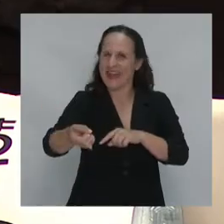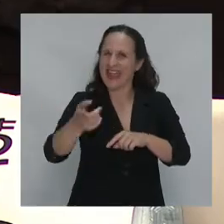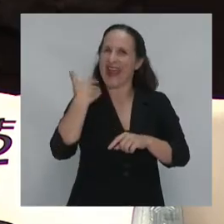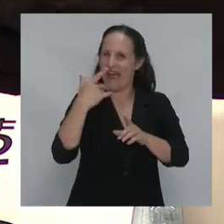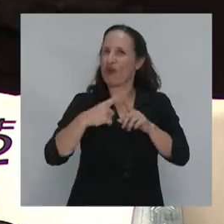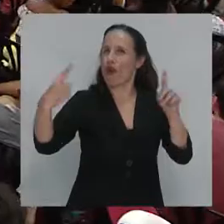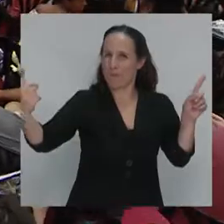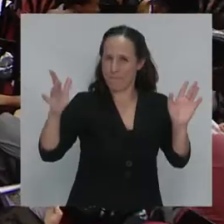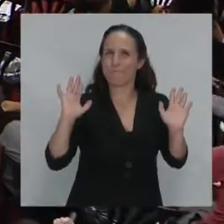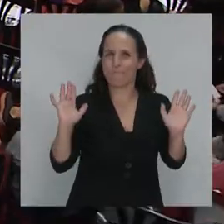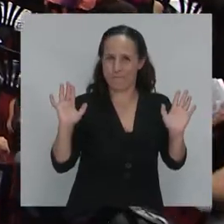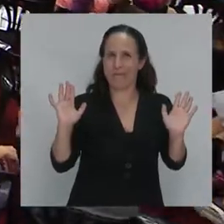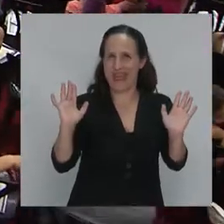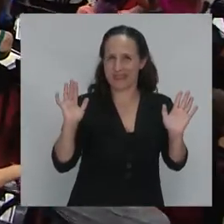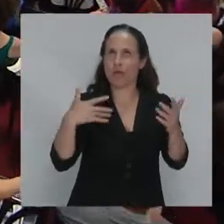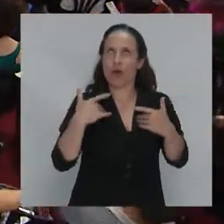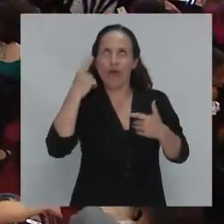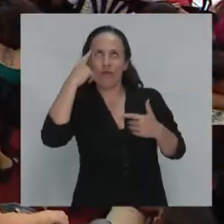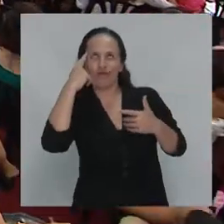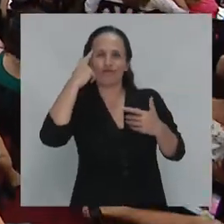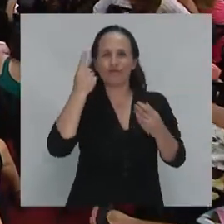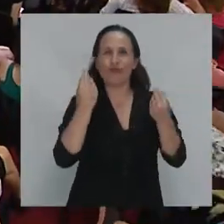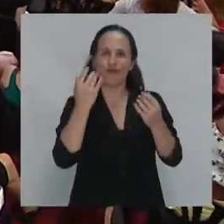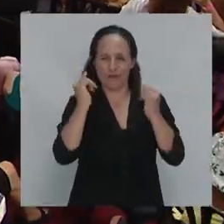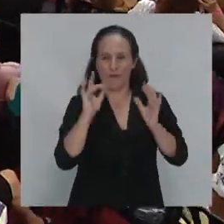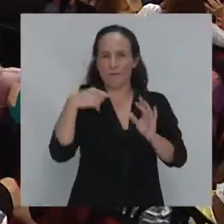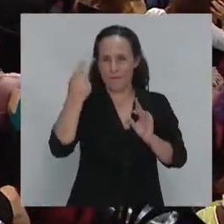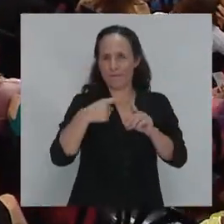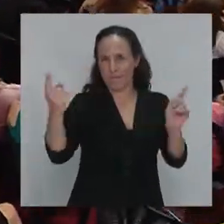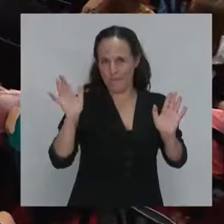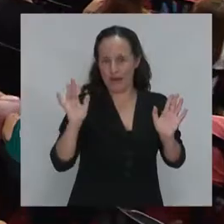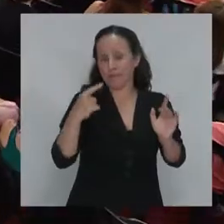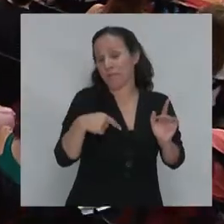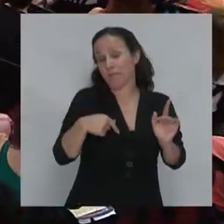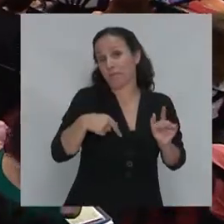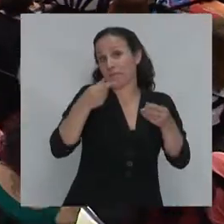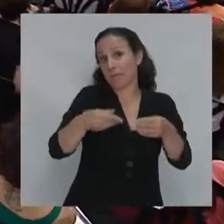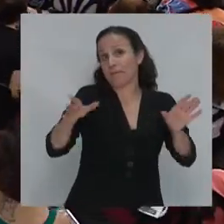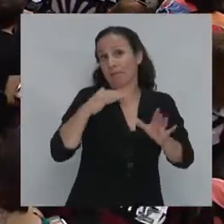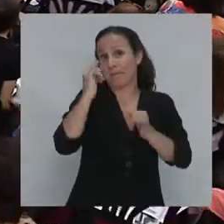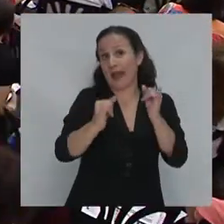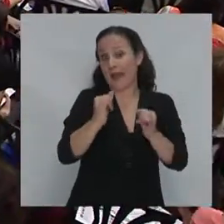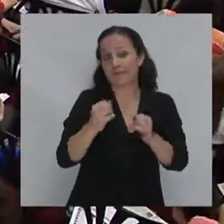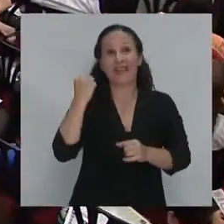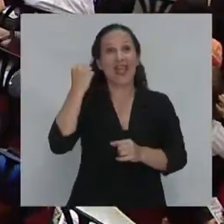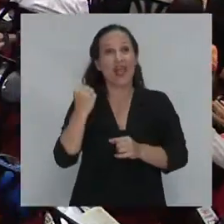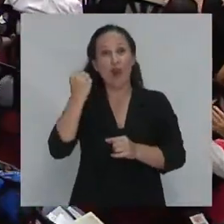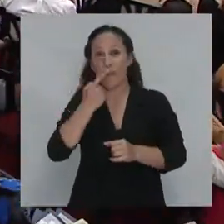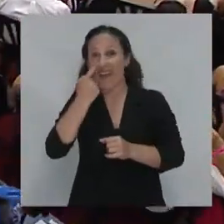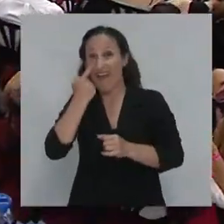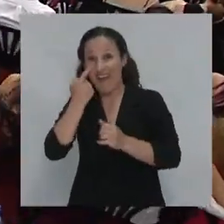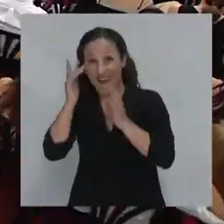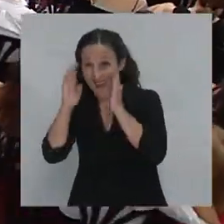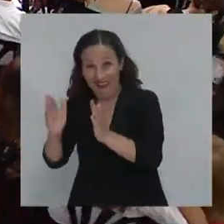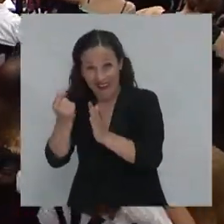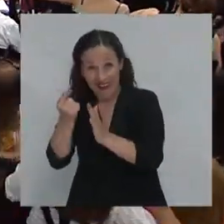can elaborate but let me start by saying that capitalist economies are not about welfare they're not about